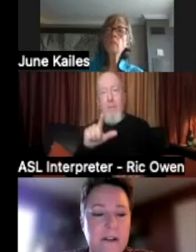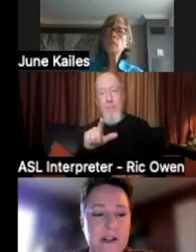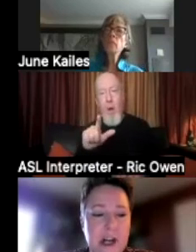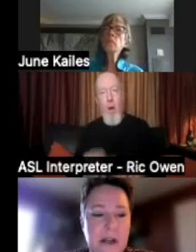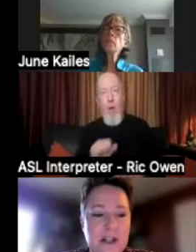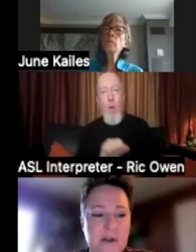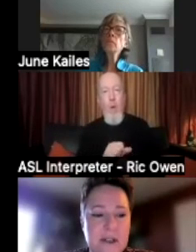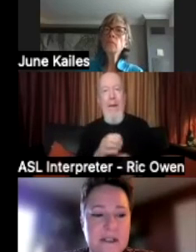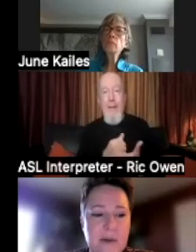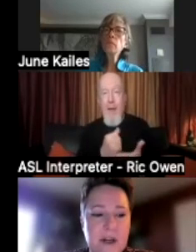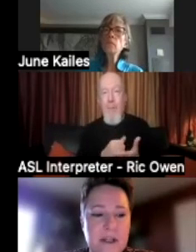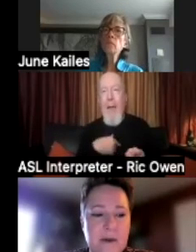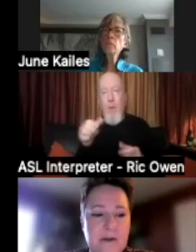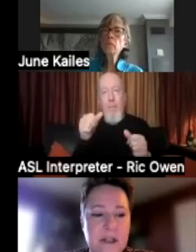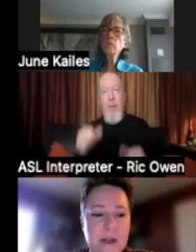URL in the chat too. It's